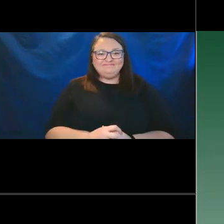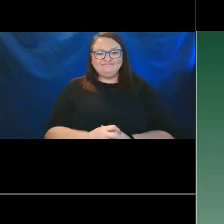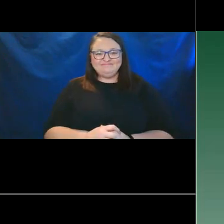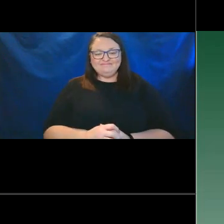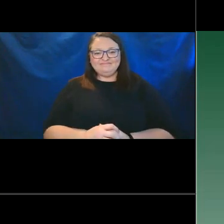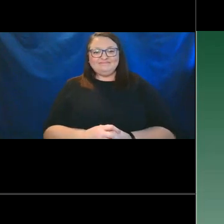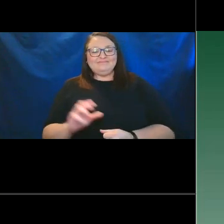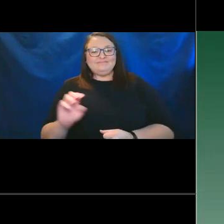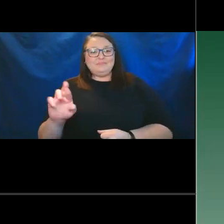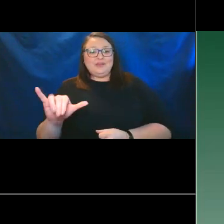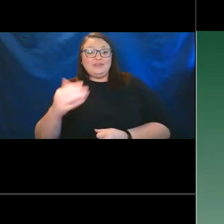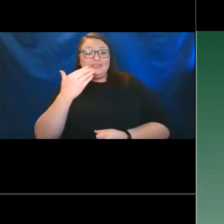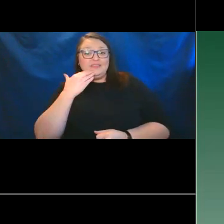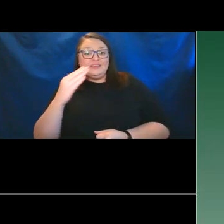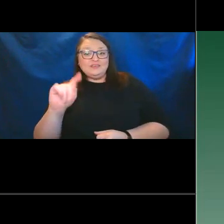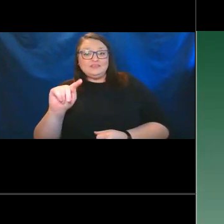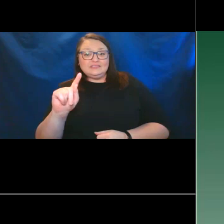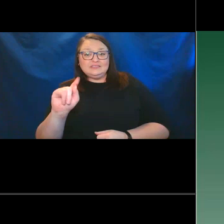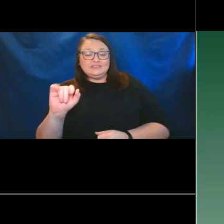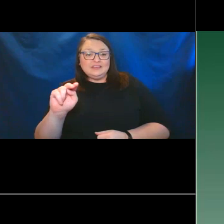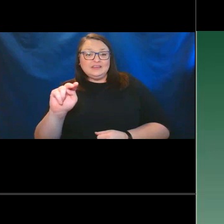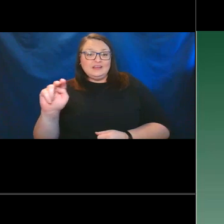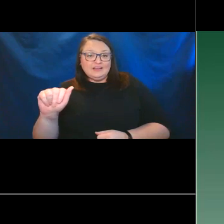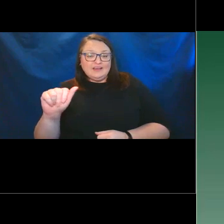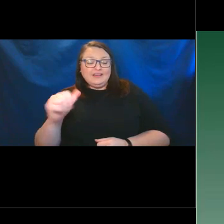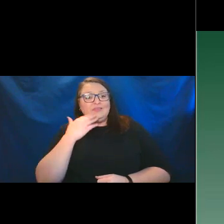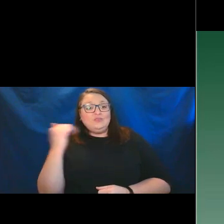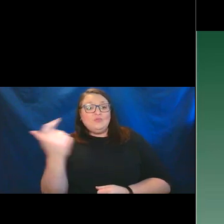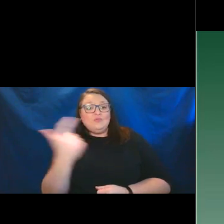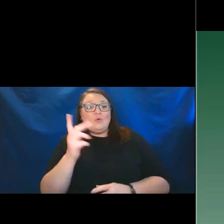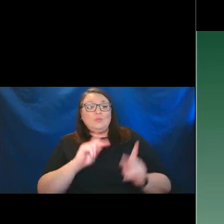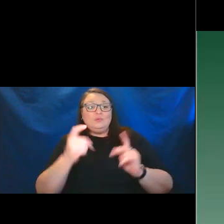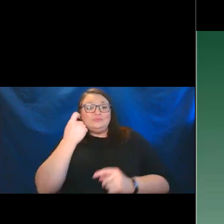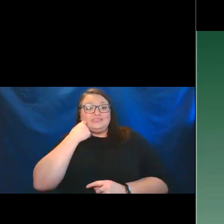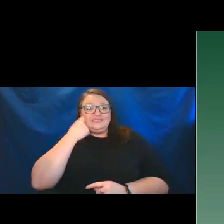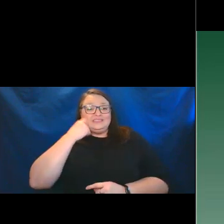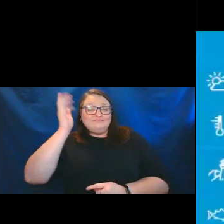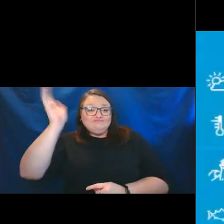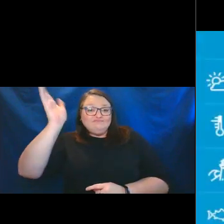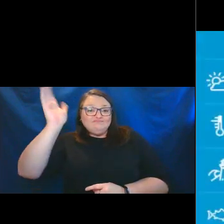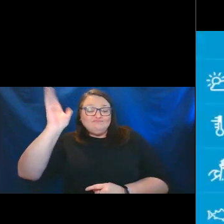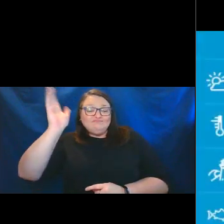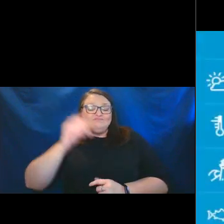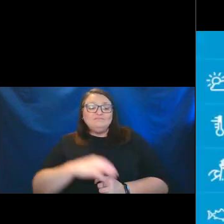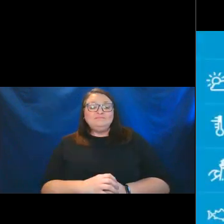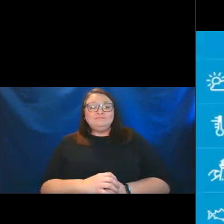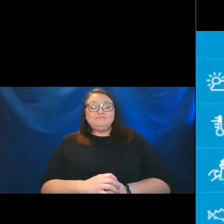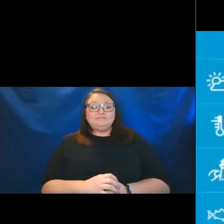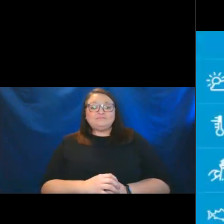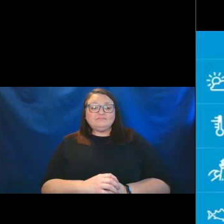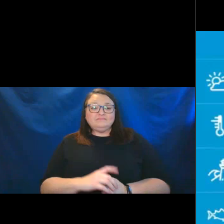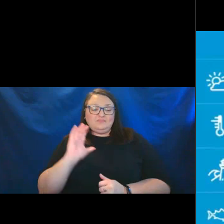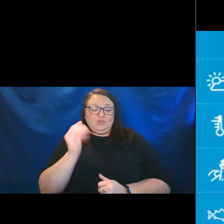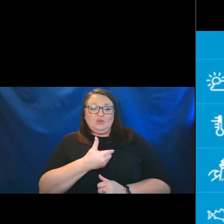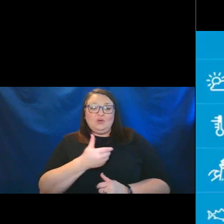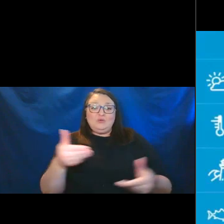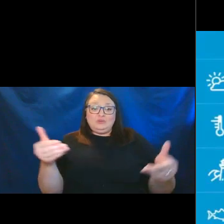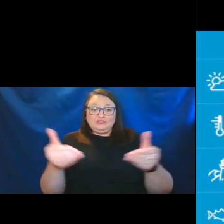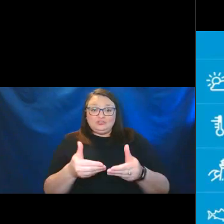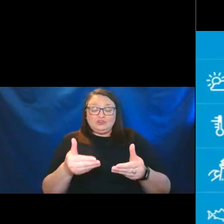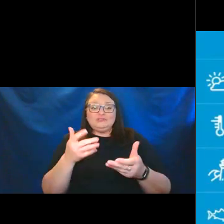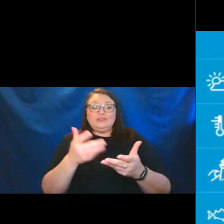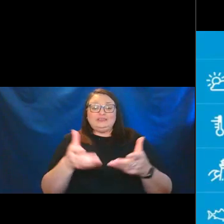Thank you, Tatiana, and thank you to all who just presented our introductions. That is a wrap